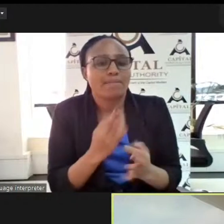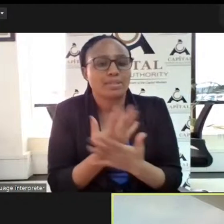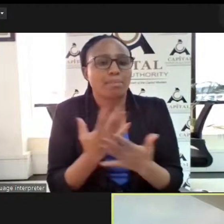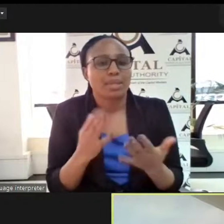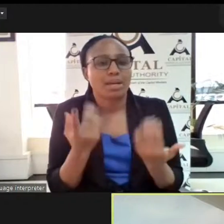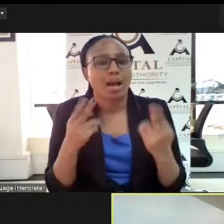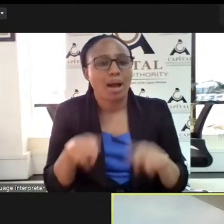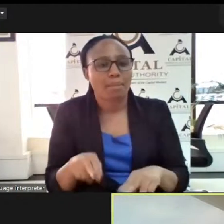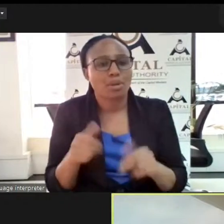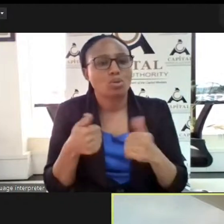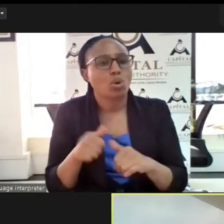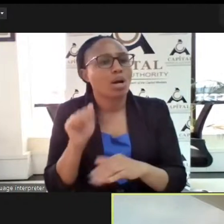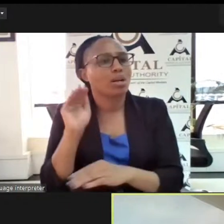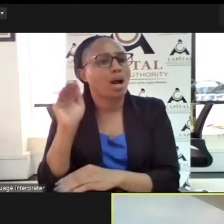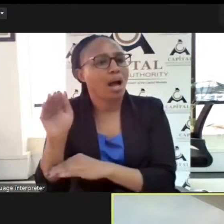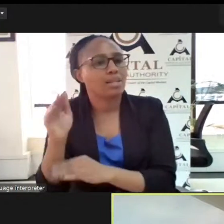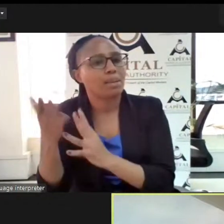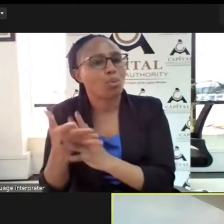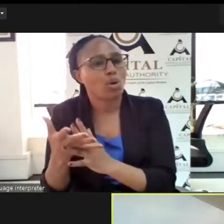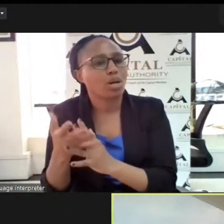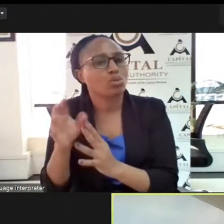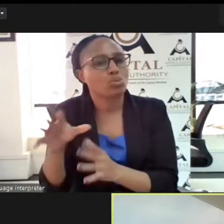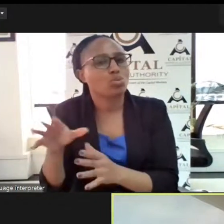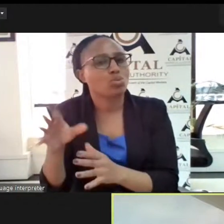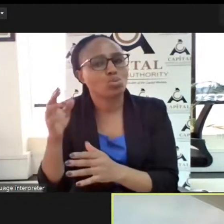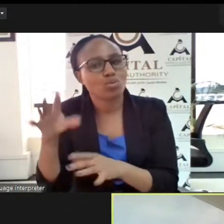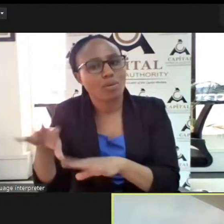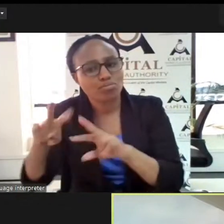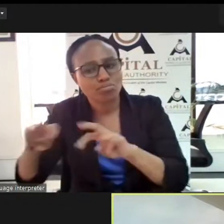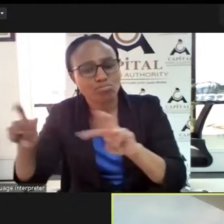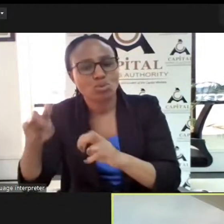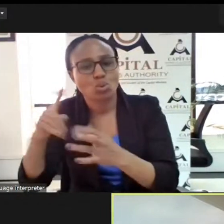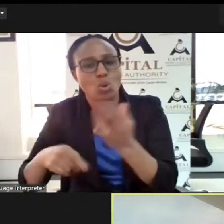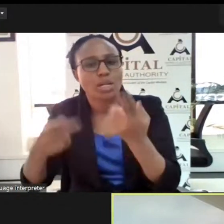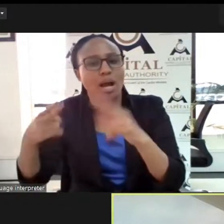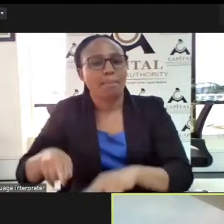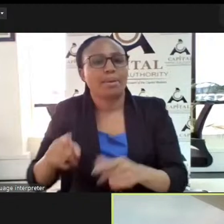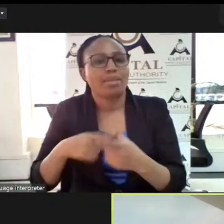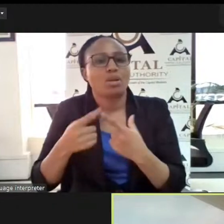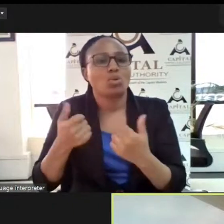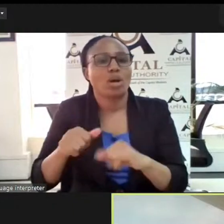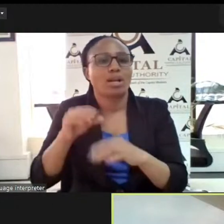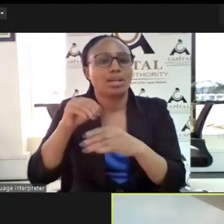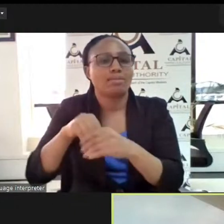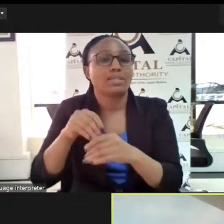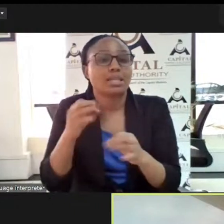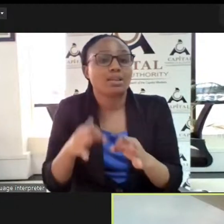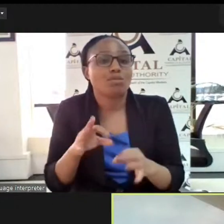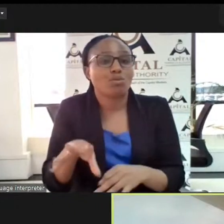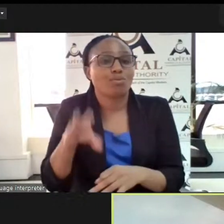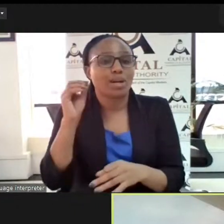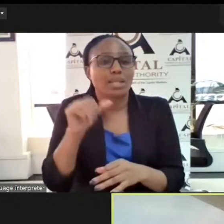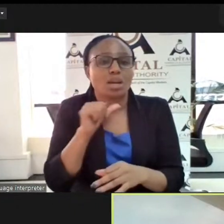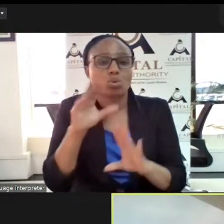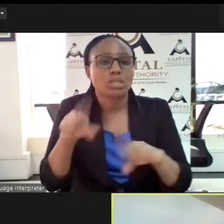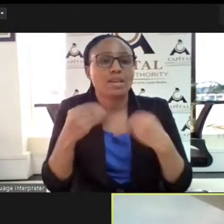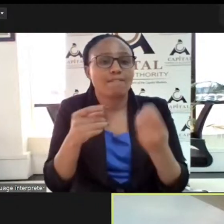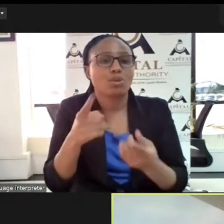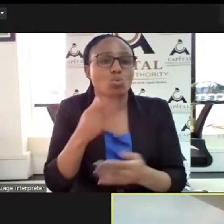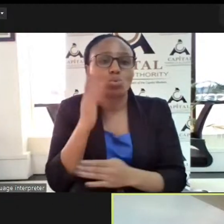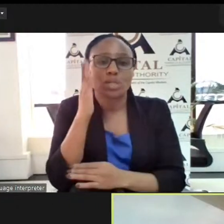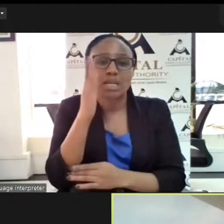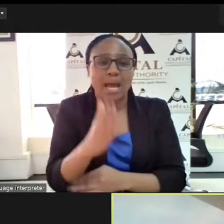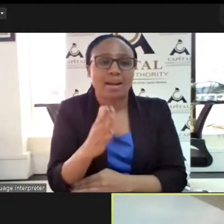to find out what happened. Maybe if it's an error, it's something that they'll be able to reverse. Or if you find that they're not giving you straight answers, you can